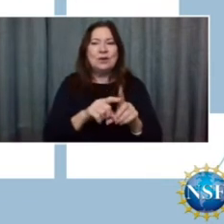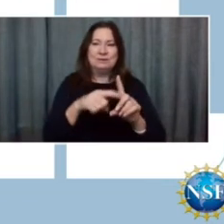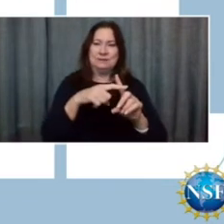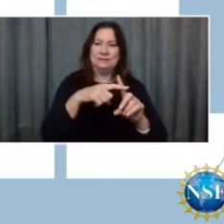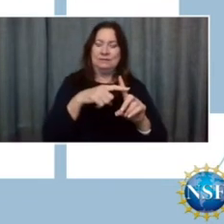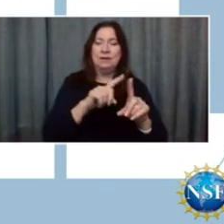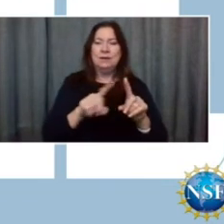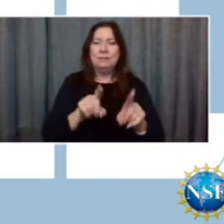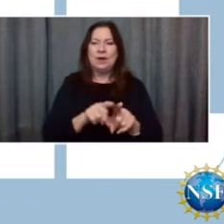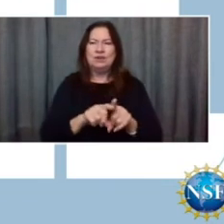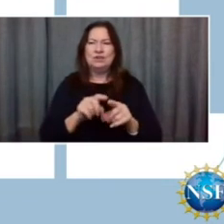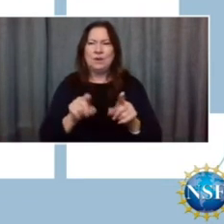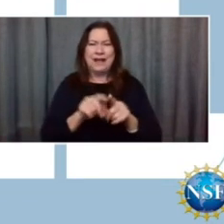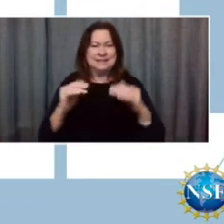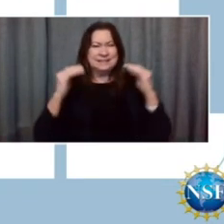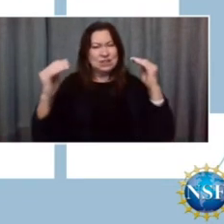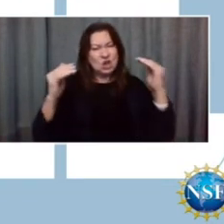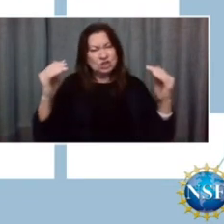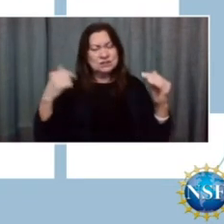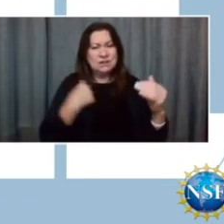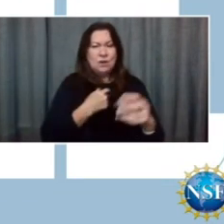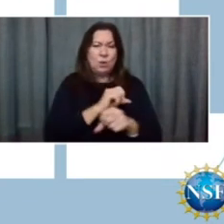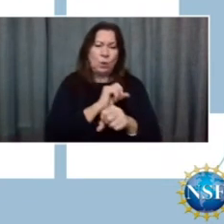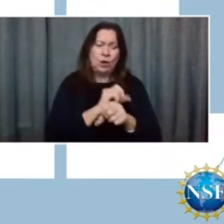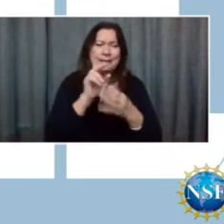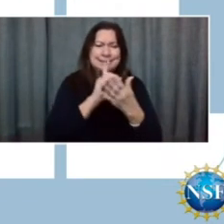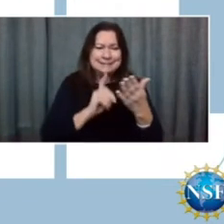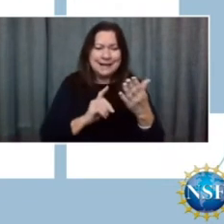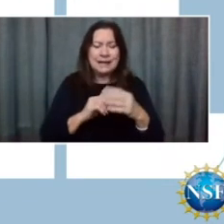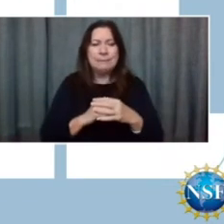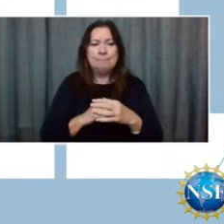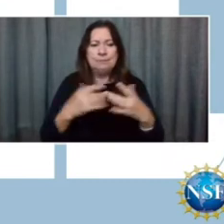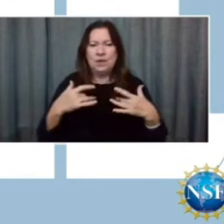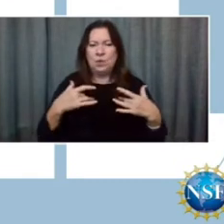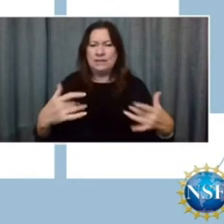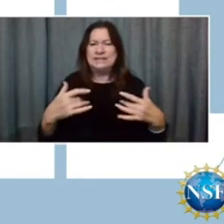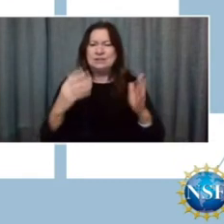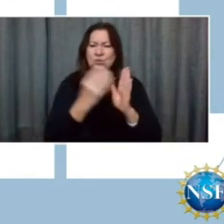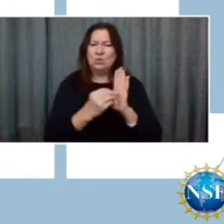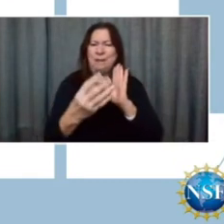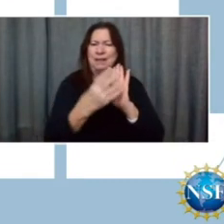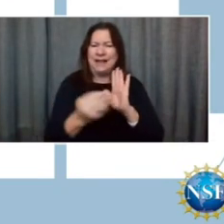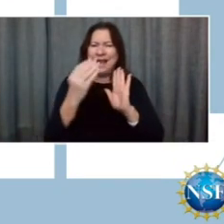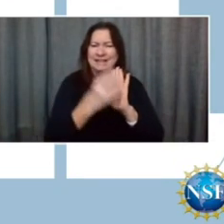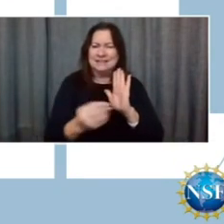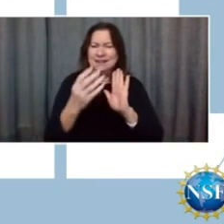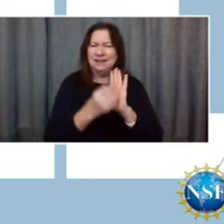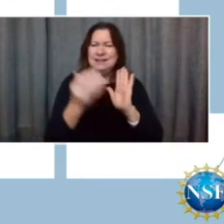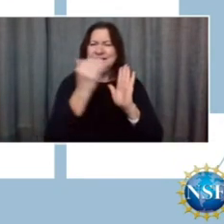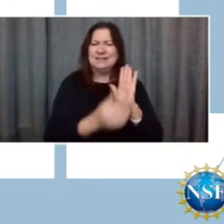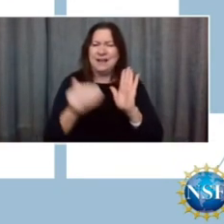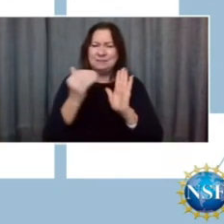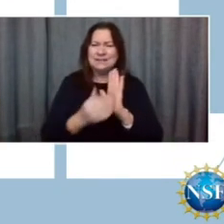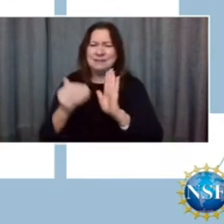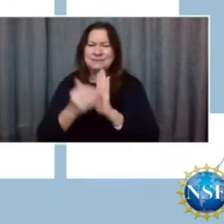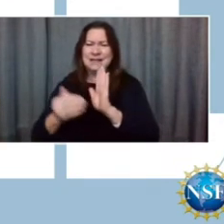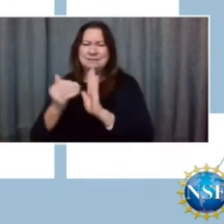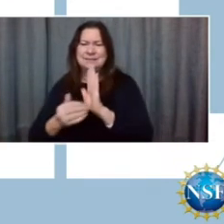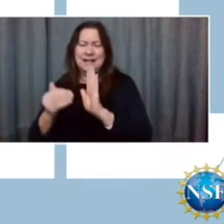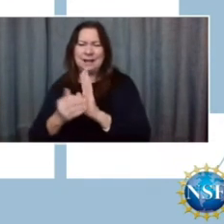frankly adults working in design, we tend to replicate a kind of human-centered